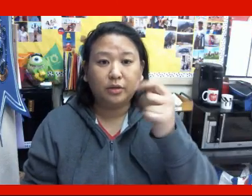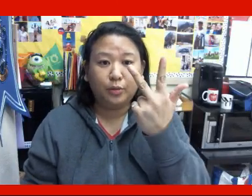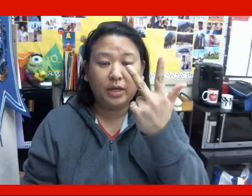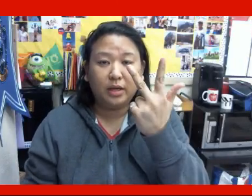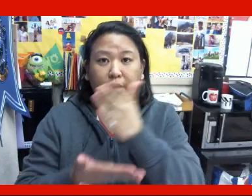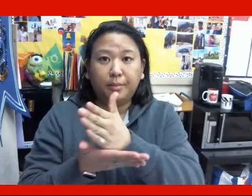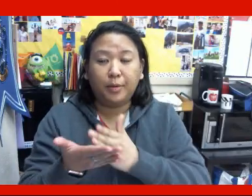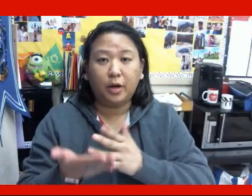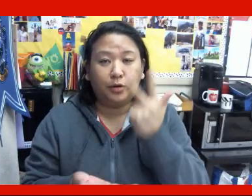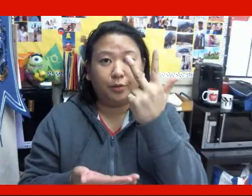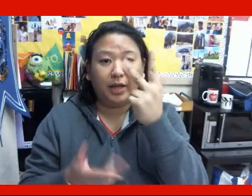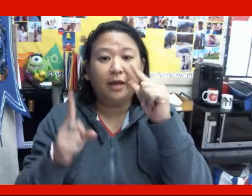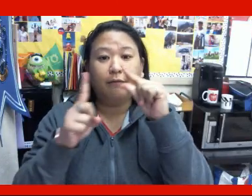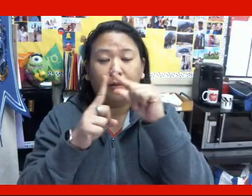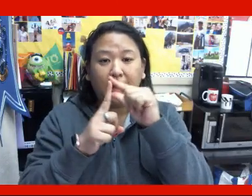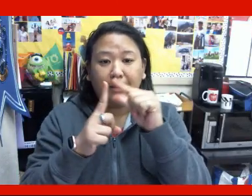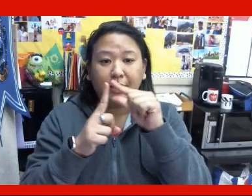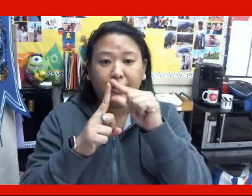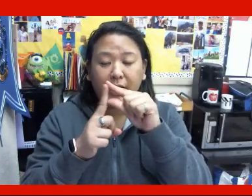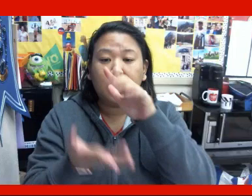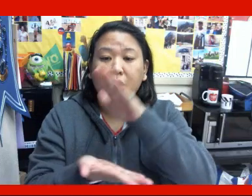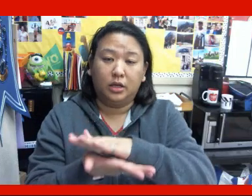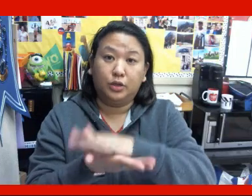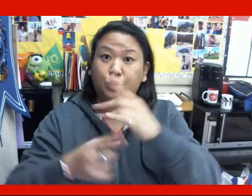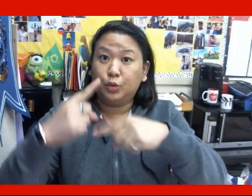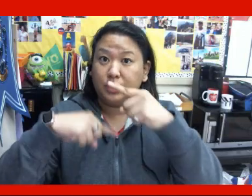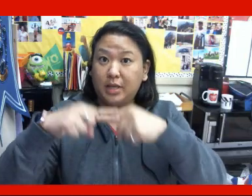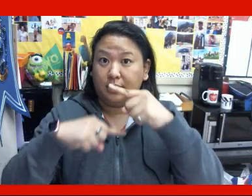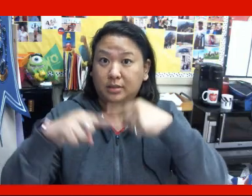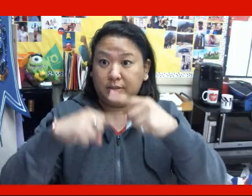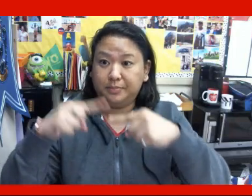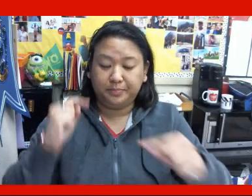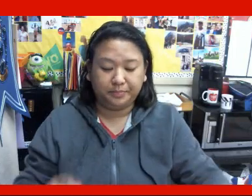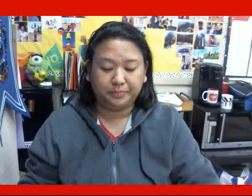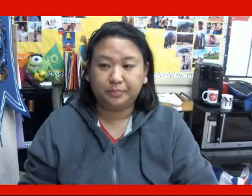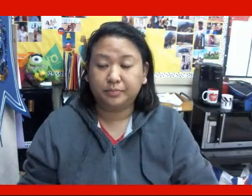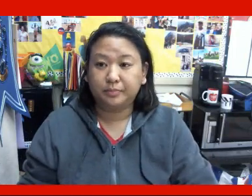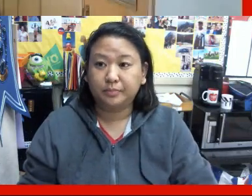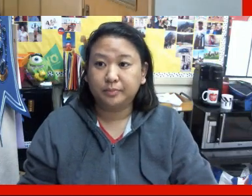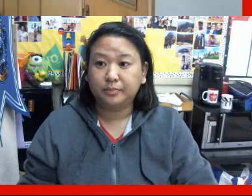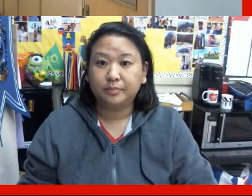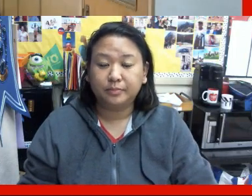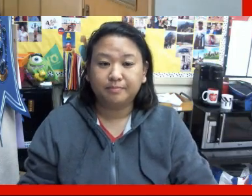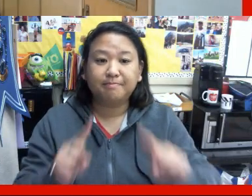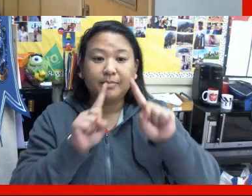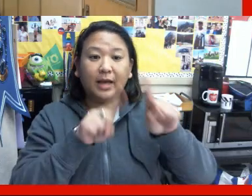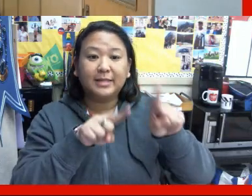Unit 3, Part 3, Vocabulary, School Signs.